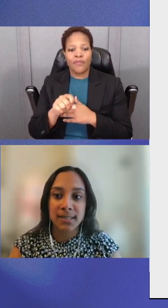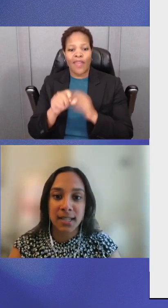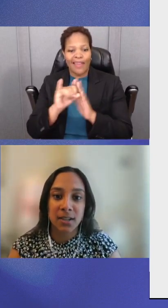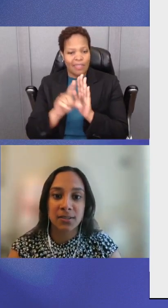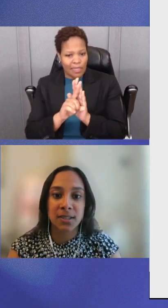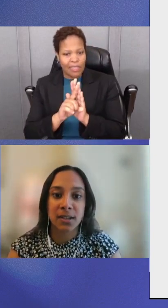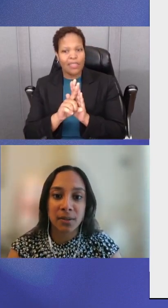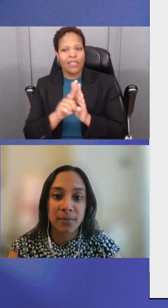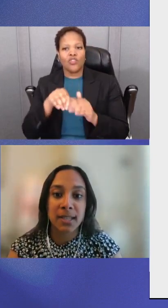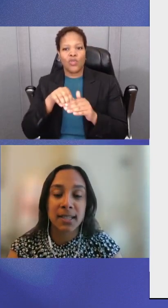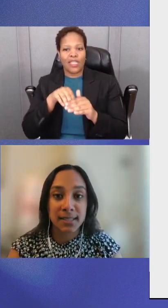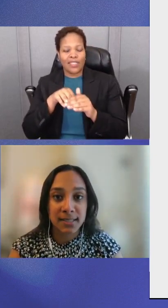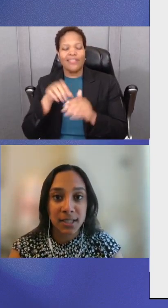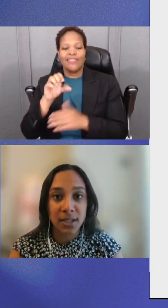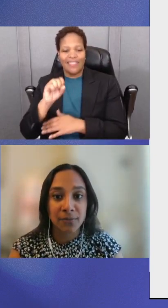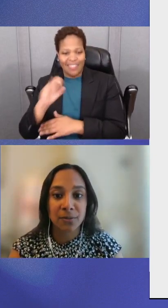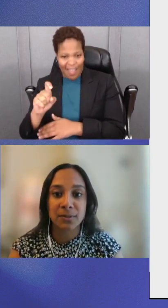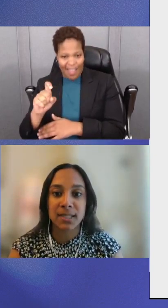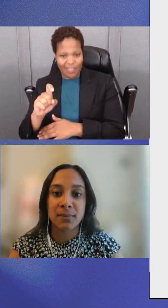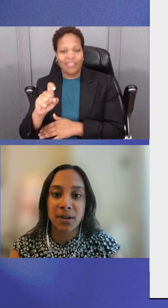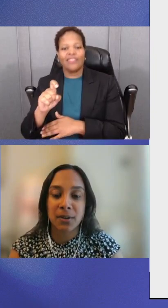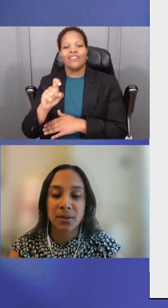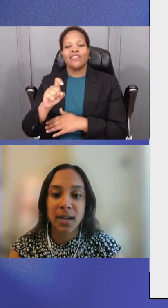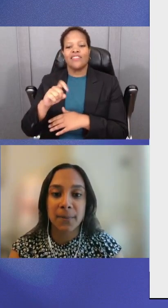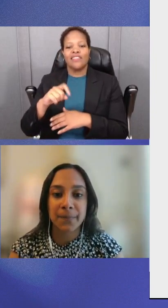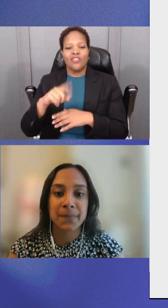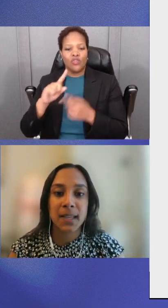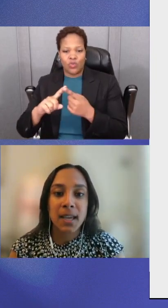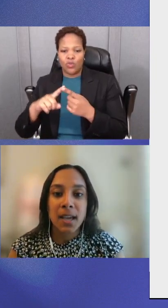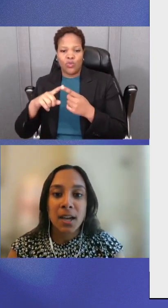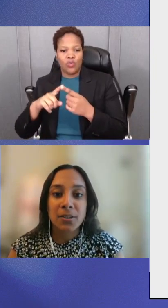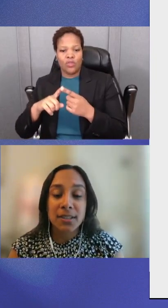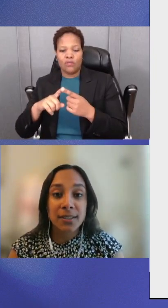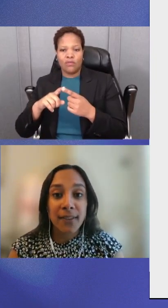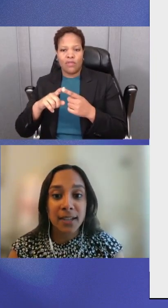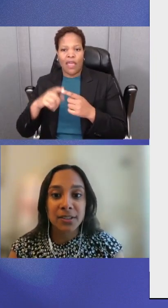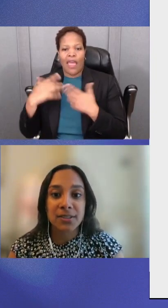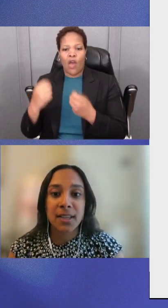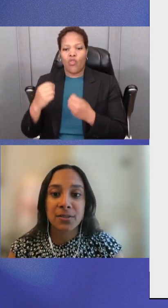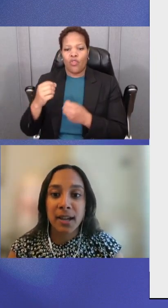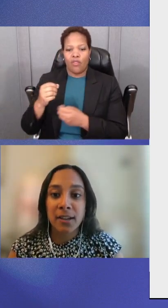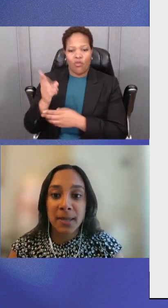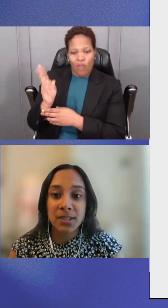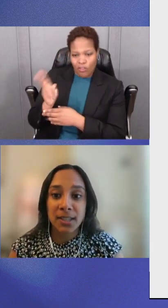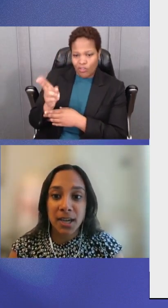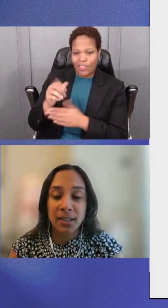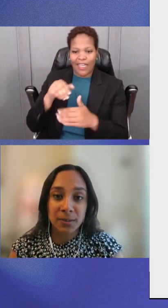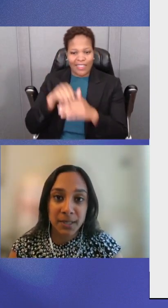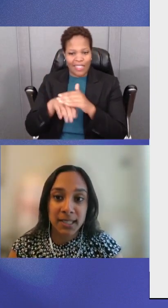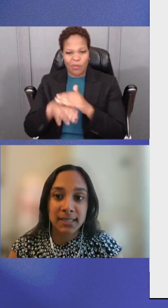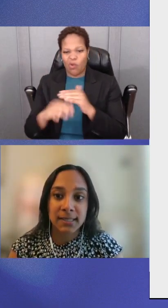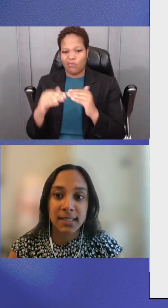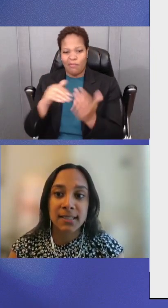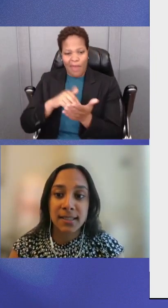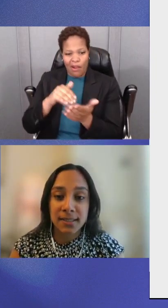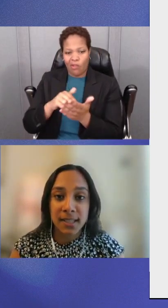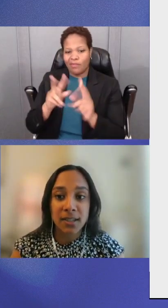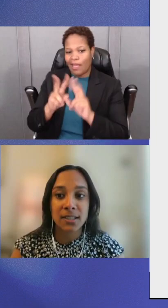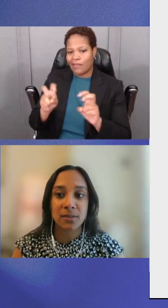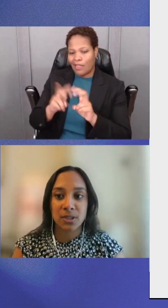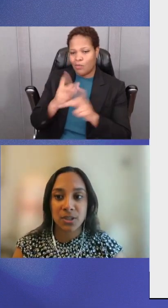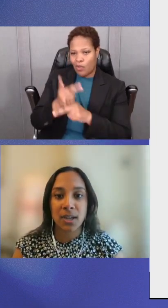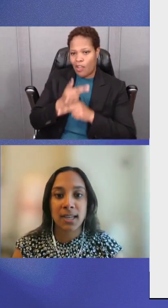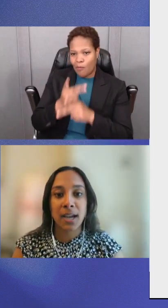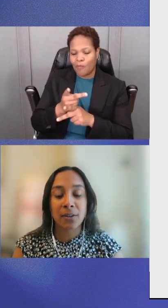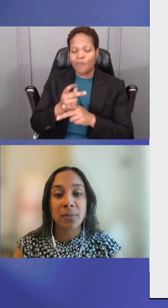and diagnostic equipment necessary for routine medical care. Addressing factors that drive patient care experience is necessary